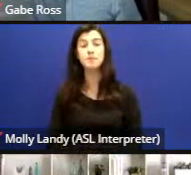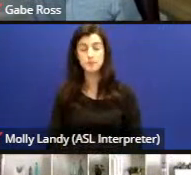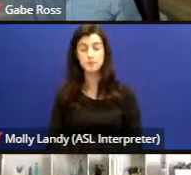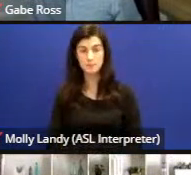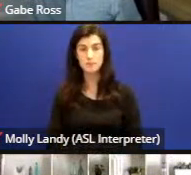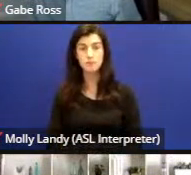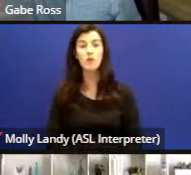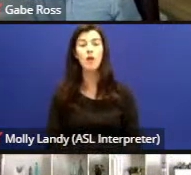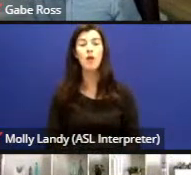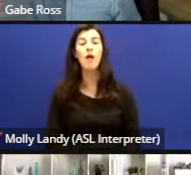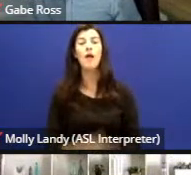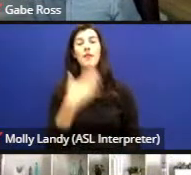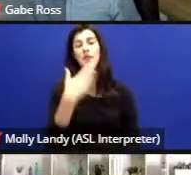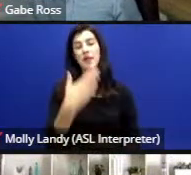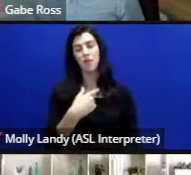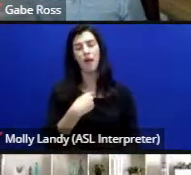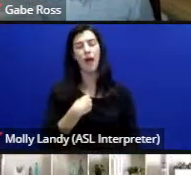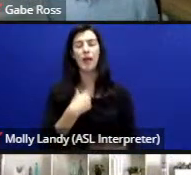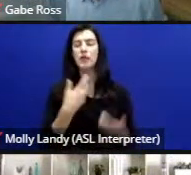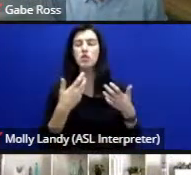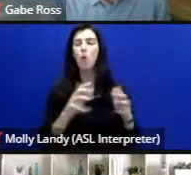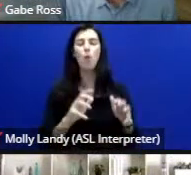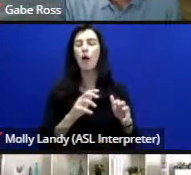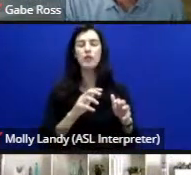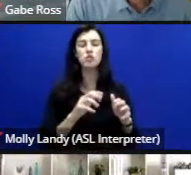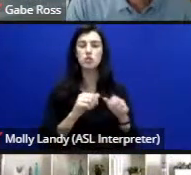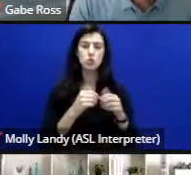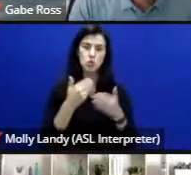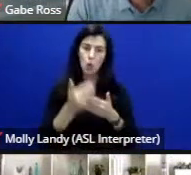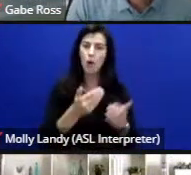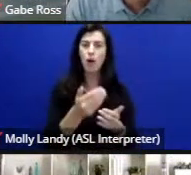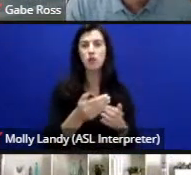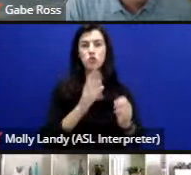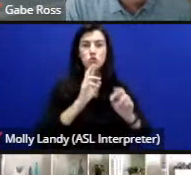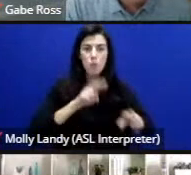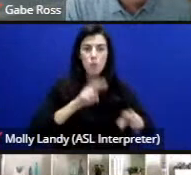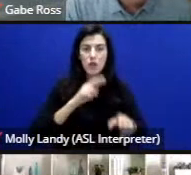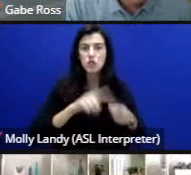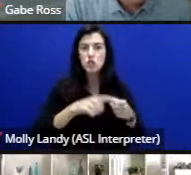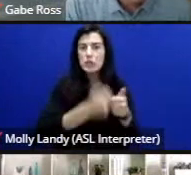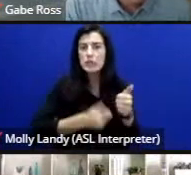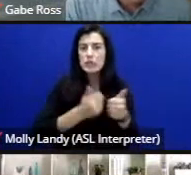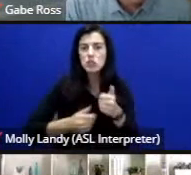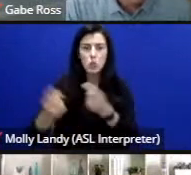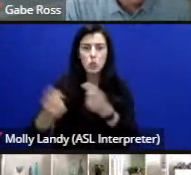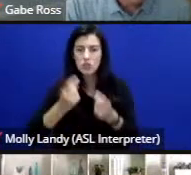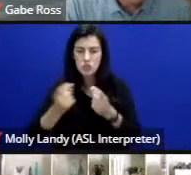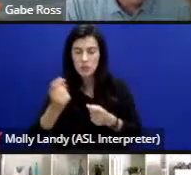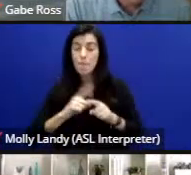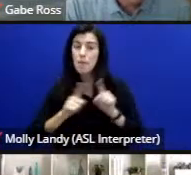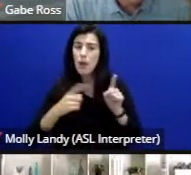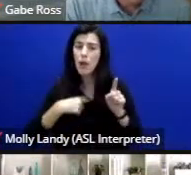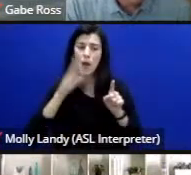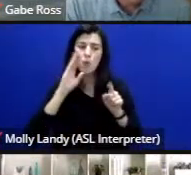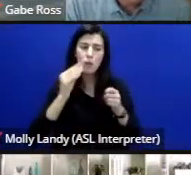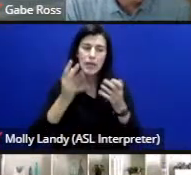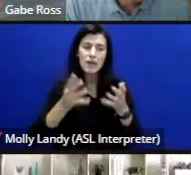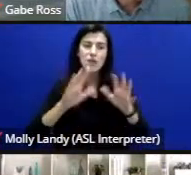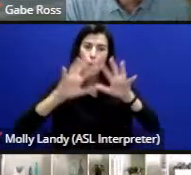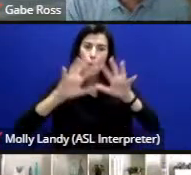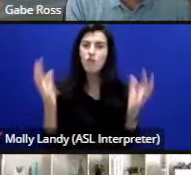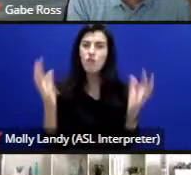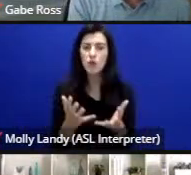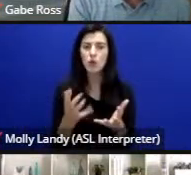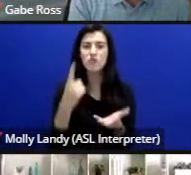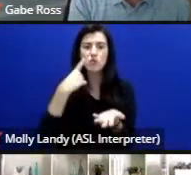into responding to each of those, but I know that we will present an overview in the discussion on what the parameters of